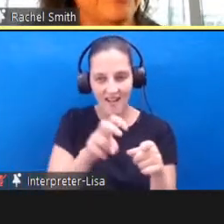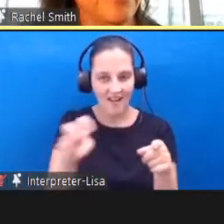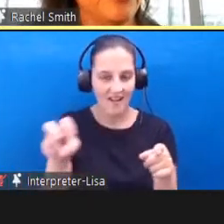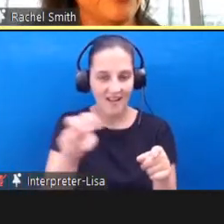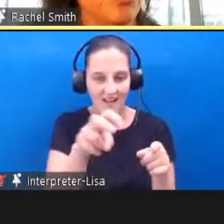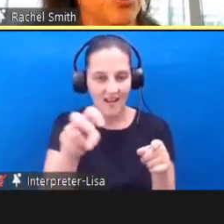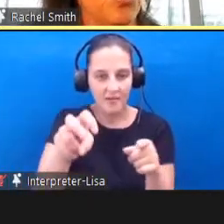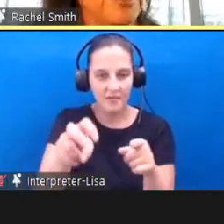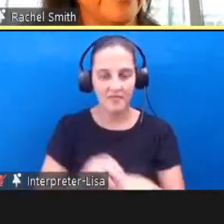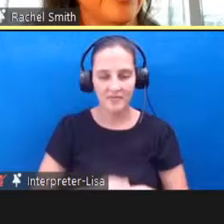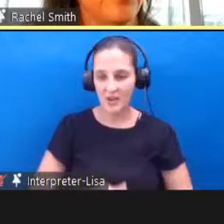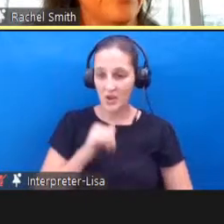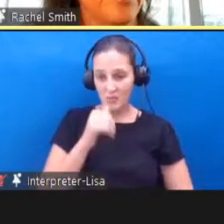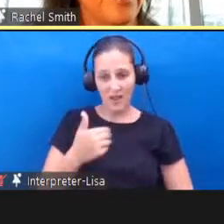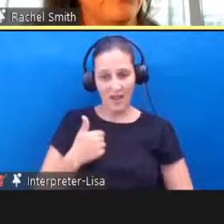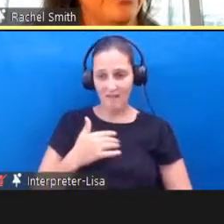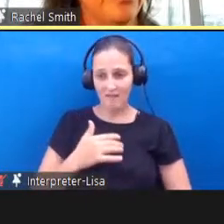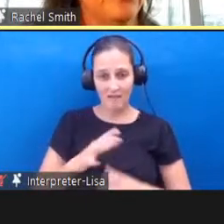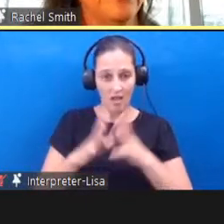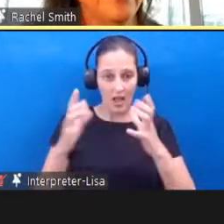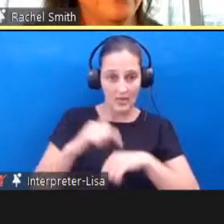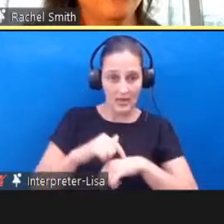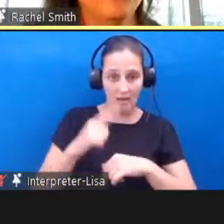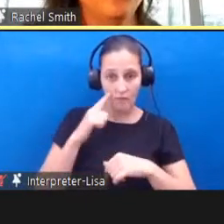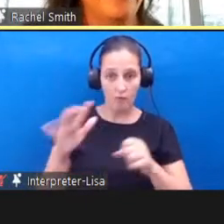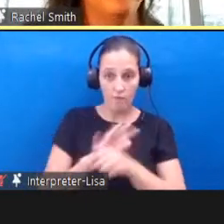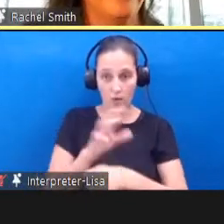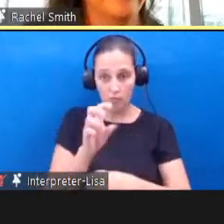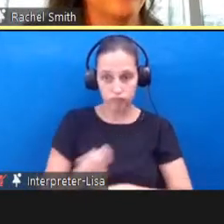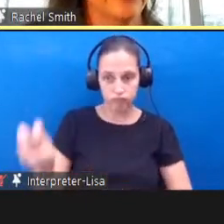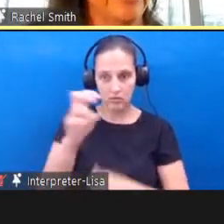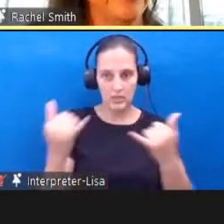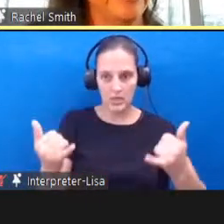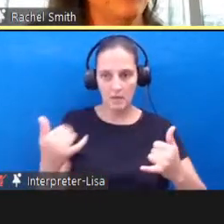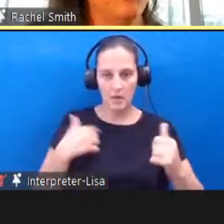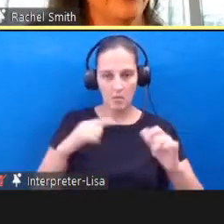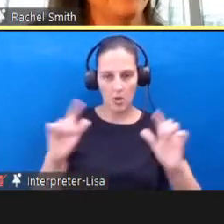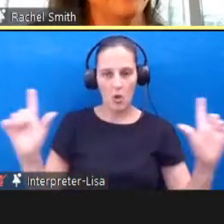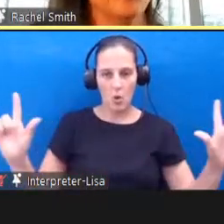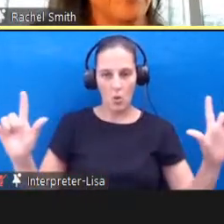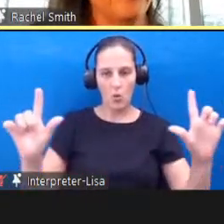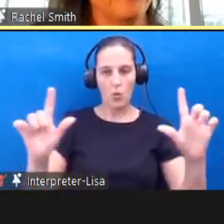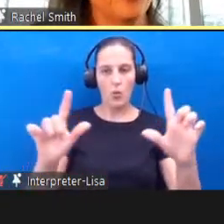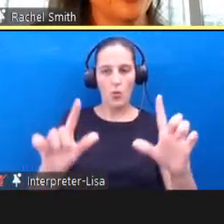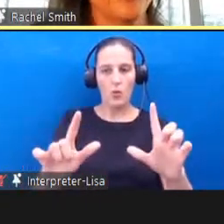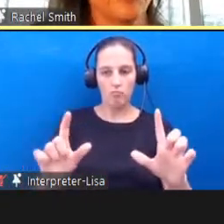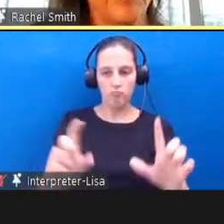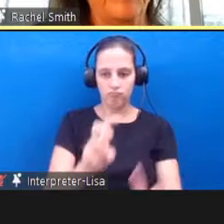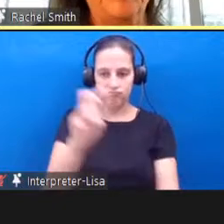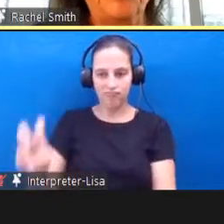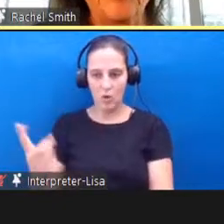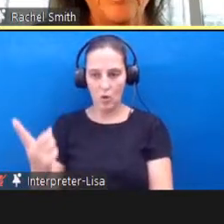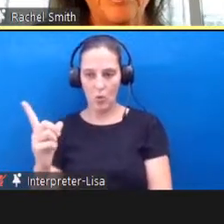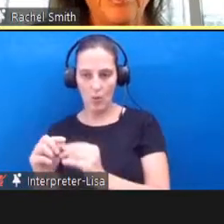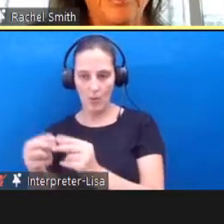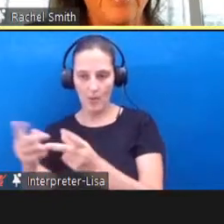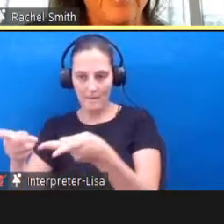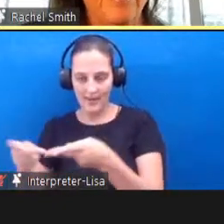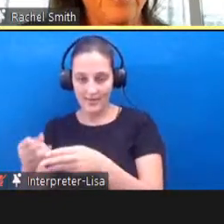and we don't have time to do a whole lot here, but I will zoom out actually and take you to one more spot before Jezero.